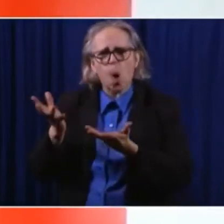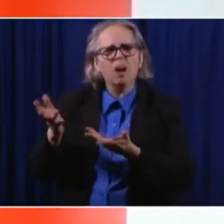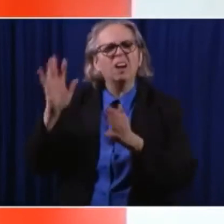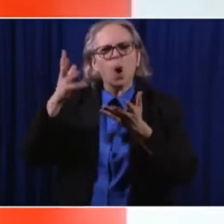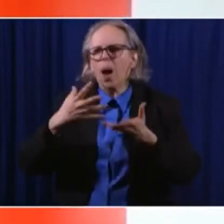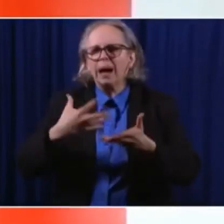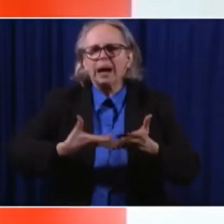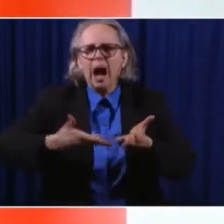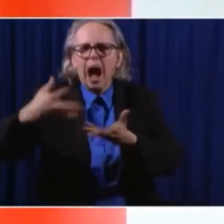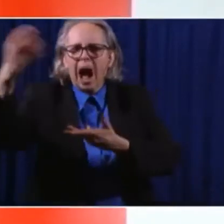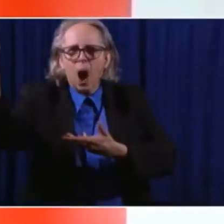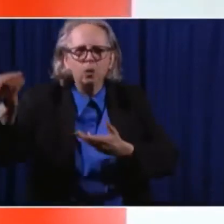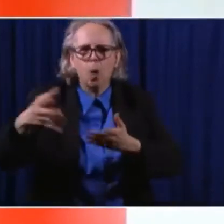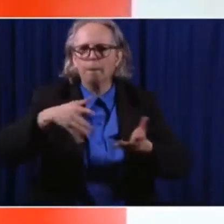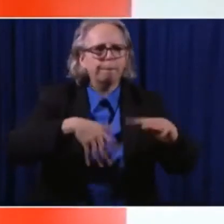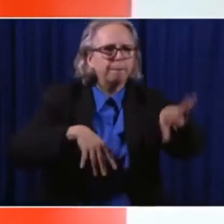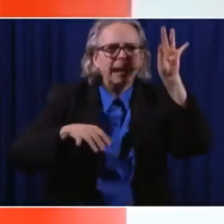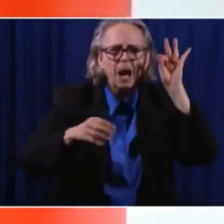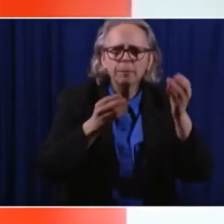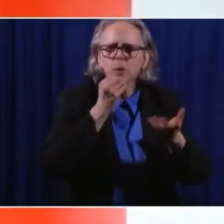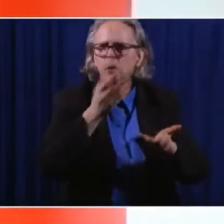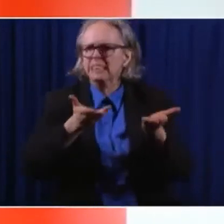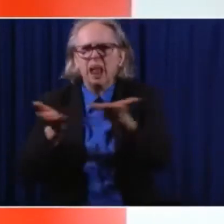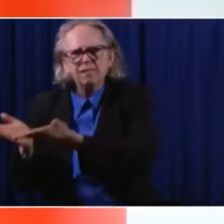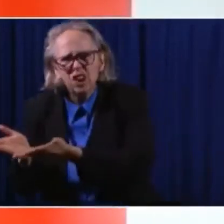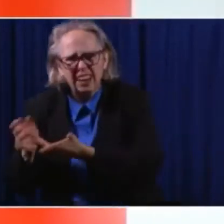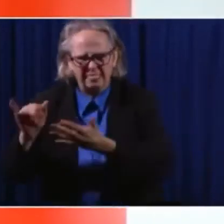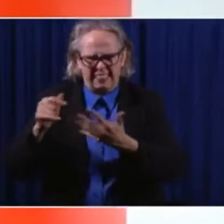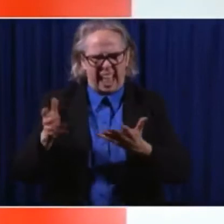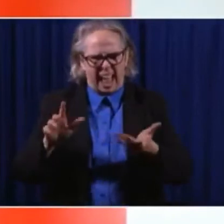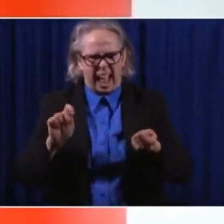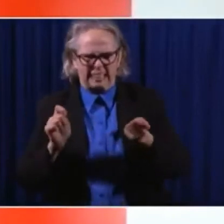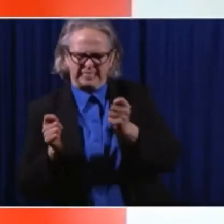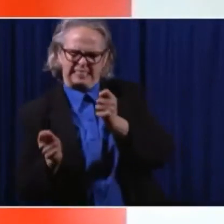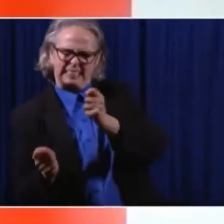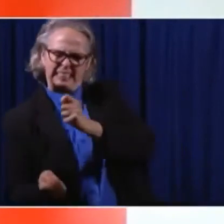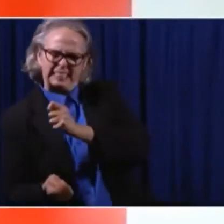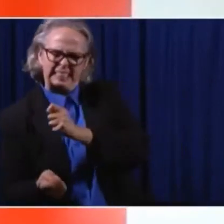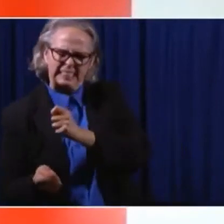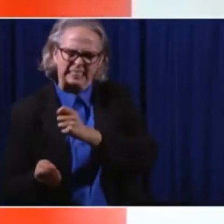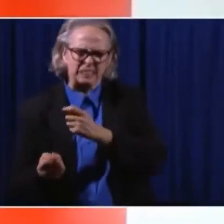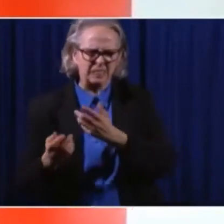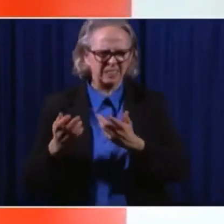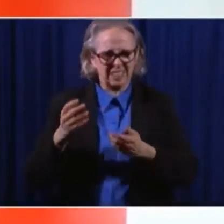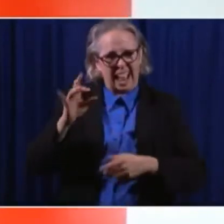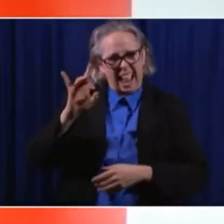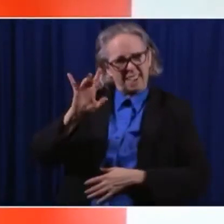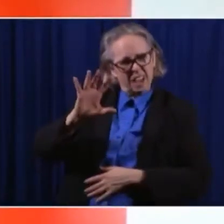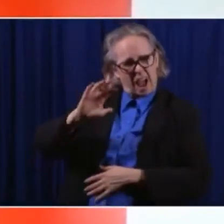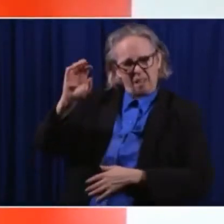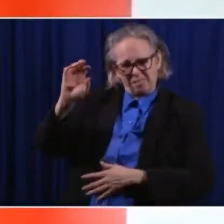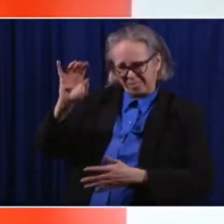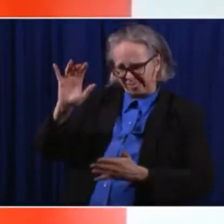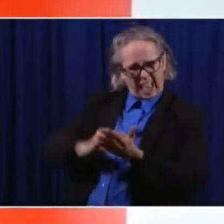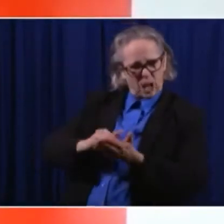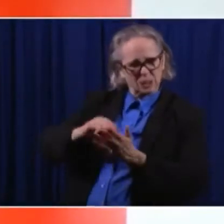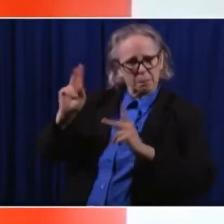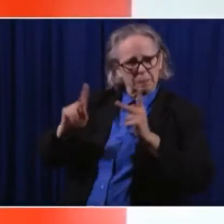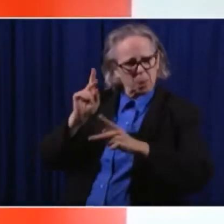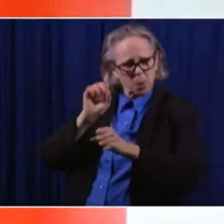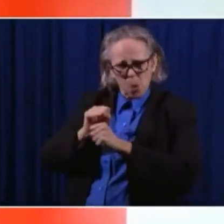those 585,000 people who call our industry their home, that's where they work, keep their jobs. We're